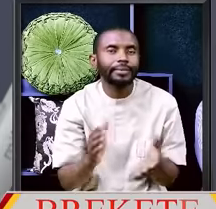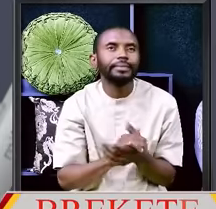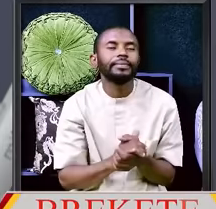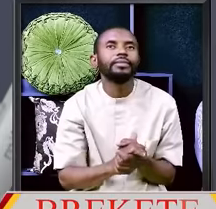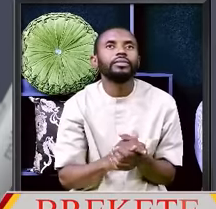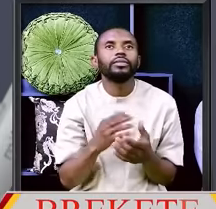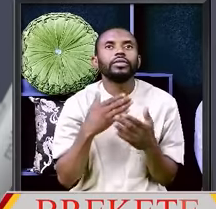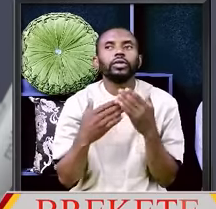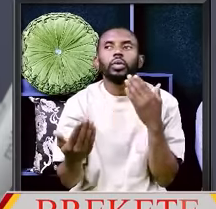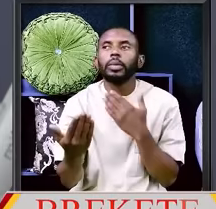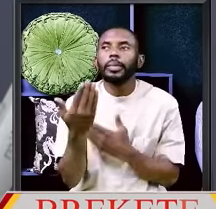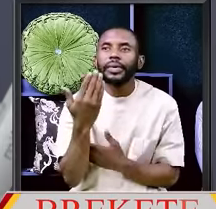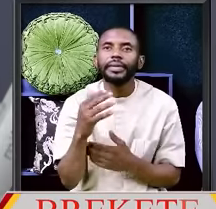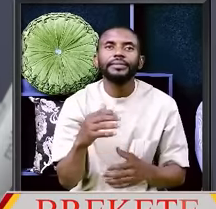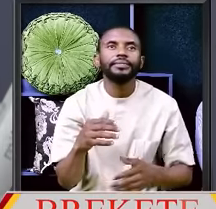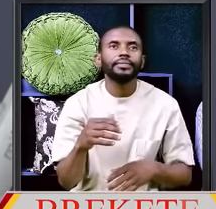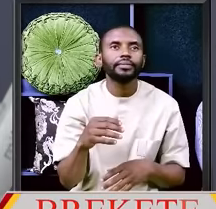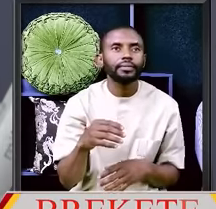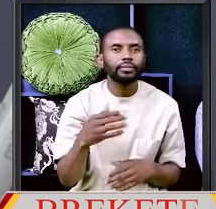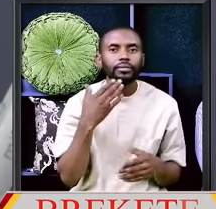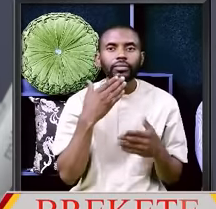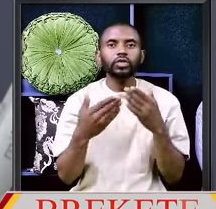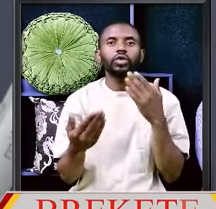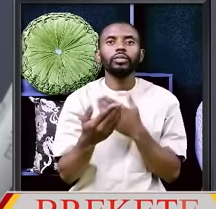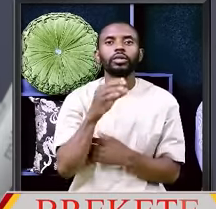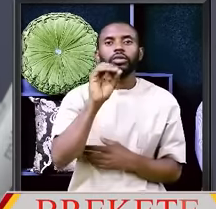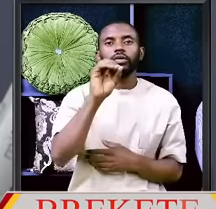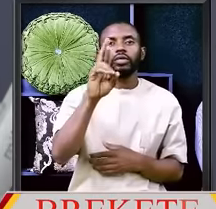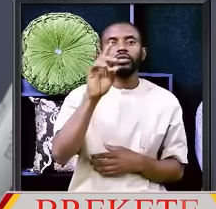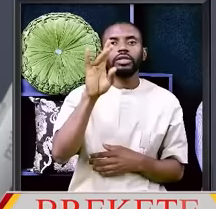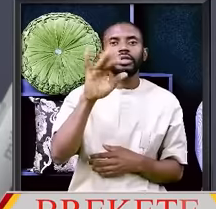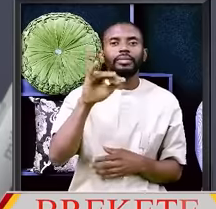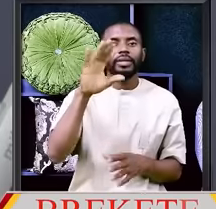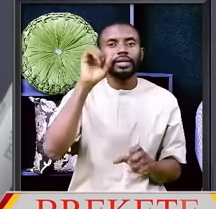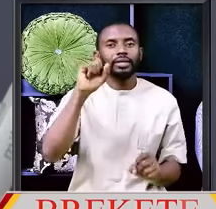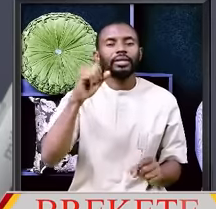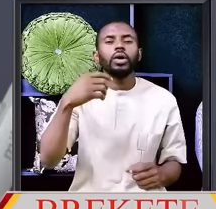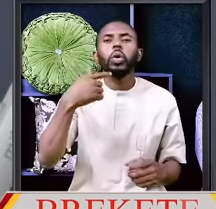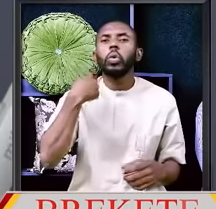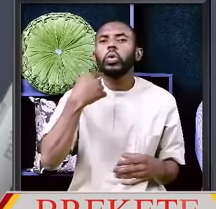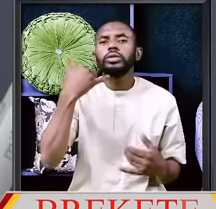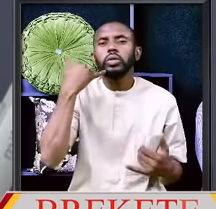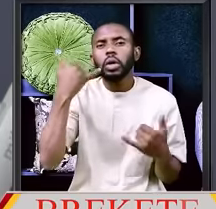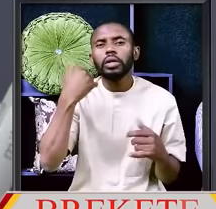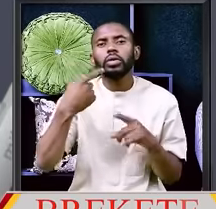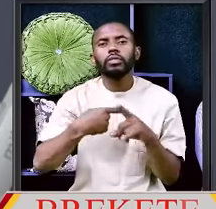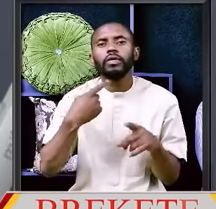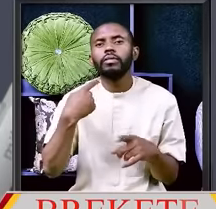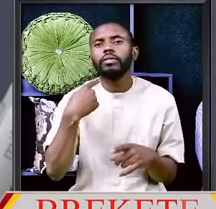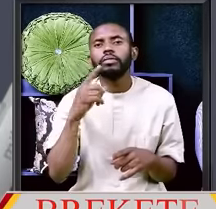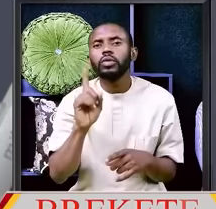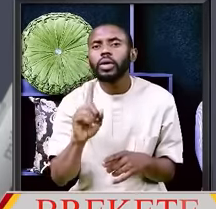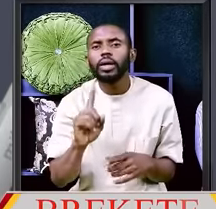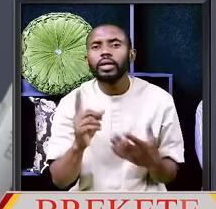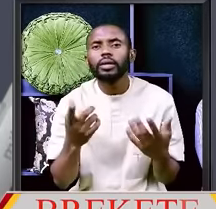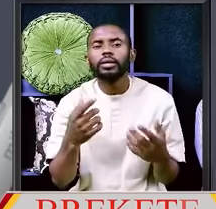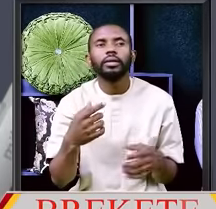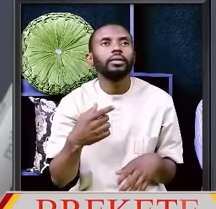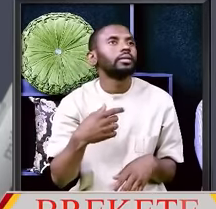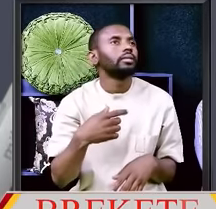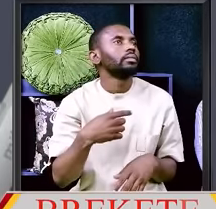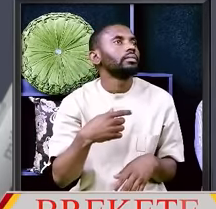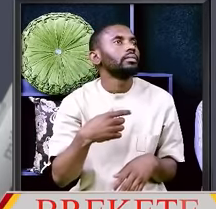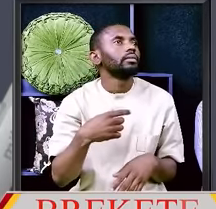morning. Yeah, hello, good morning. Honorable President. Now, who me and I'm Devano? Where are you Devano from? My name is